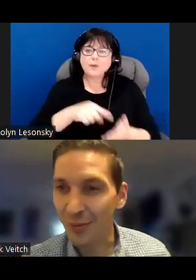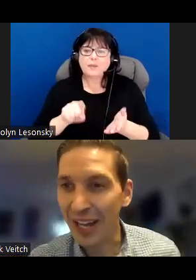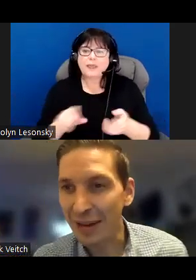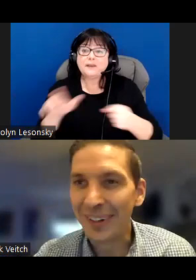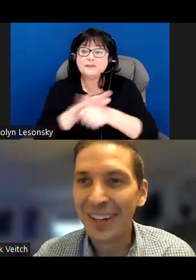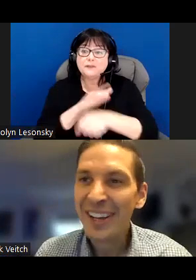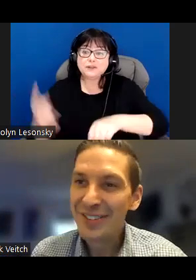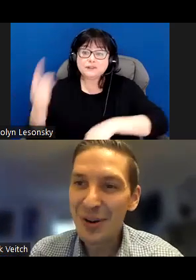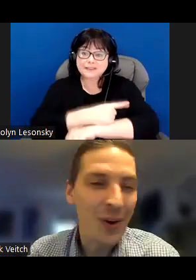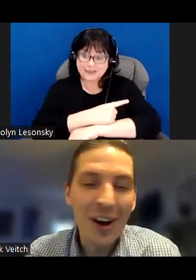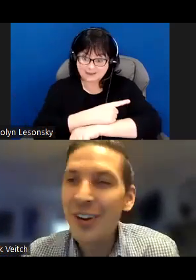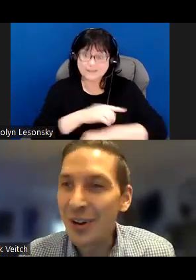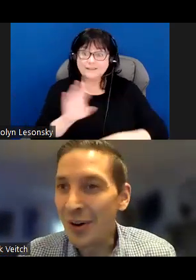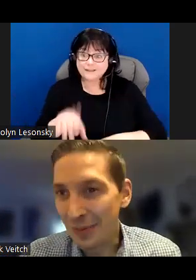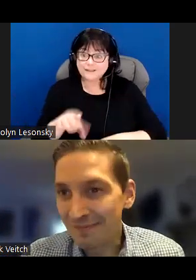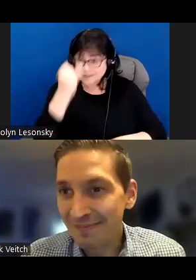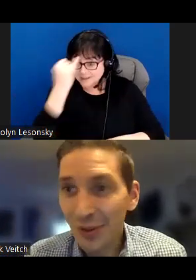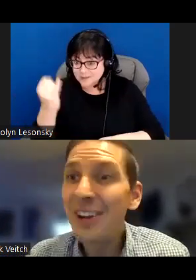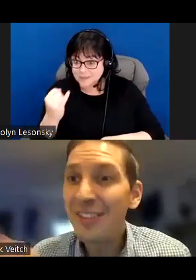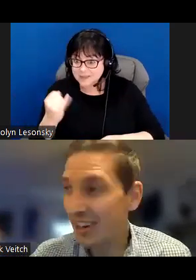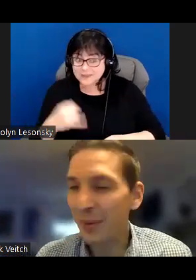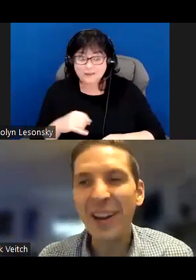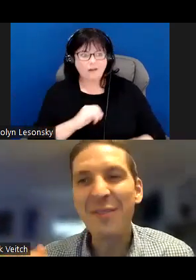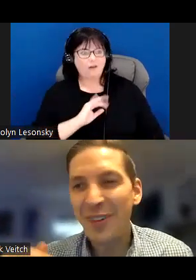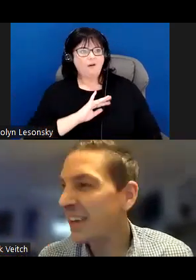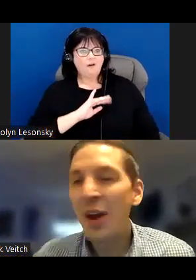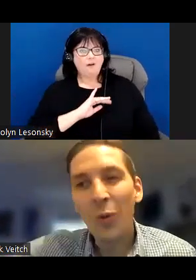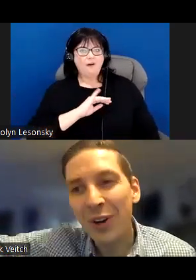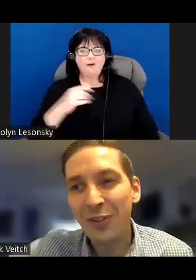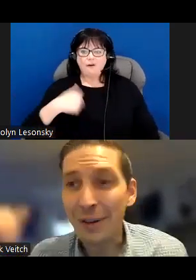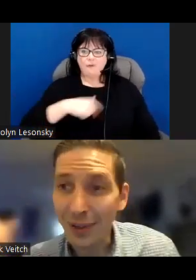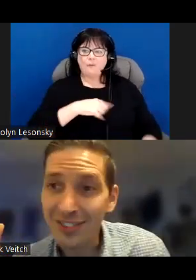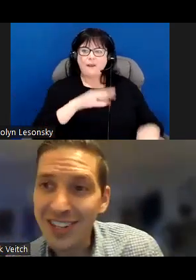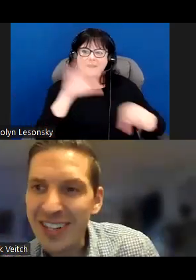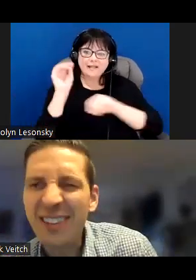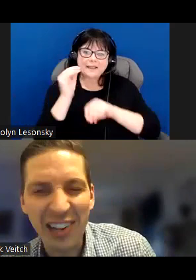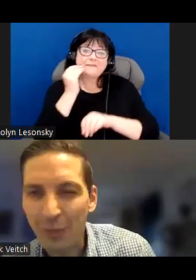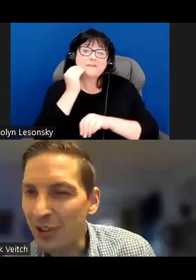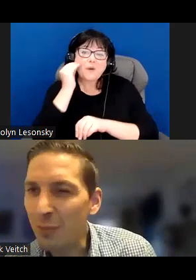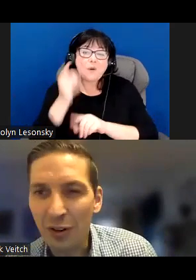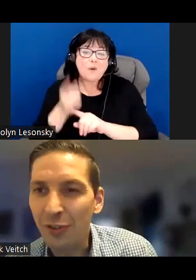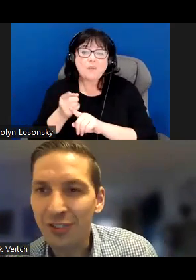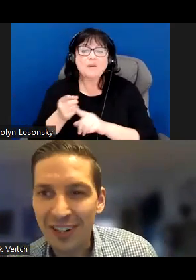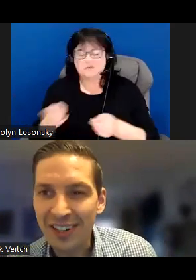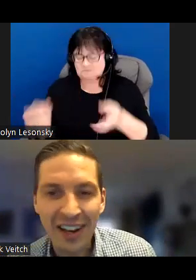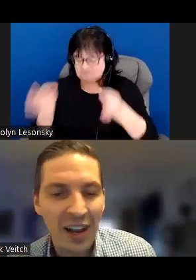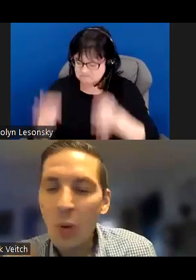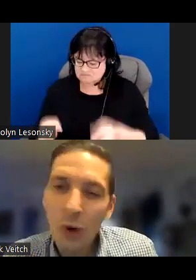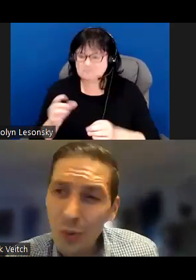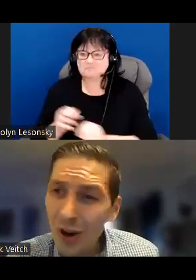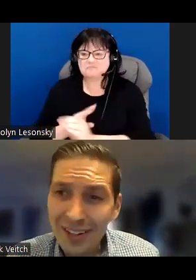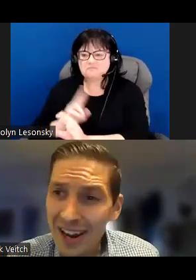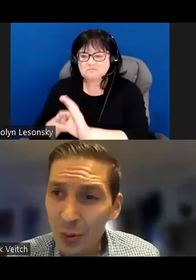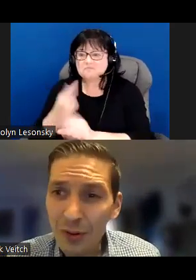be. Let's just imagine it will happen." So we're all going to go home. We're going to celebrate. In fact, we're going to find a place to eat to celebrate this beautiful sunny